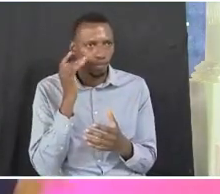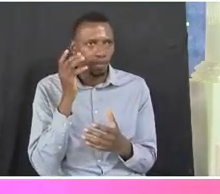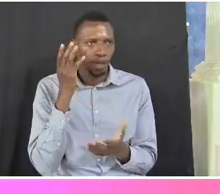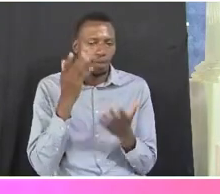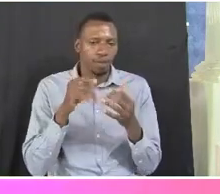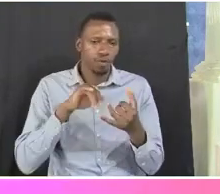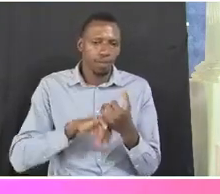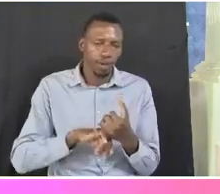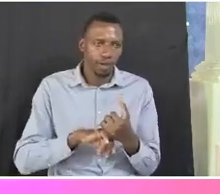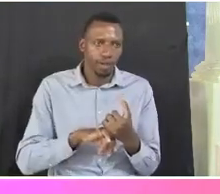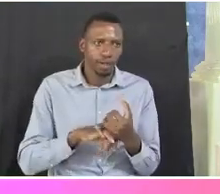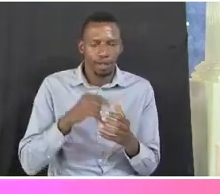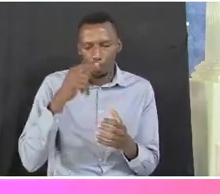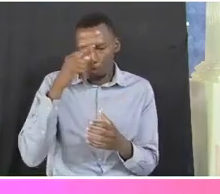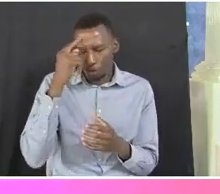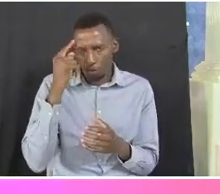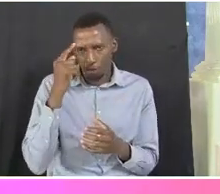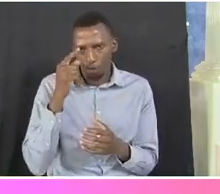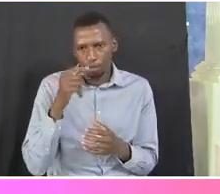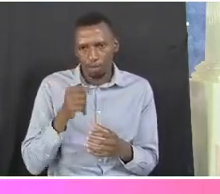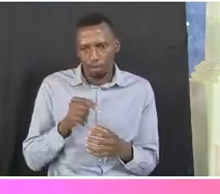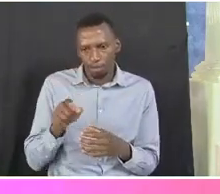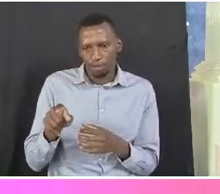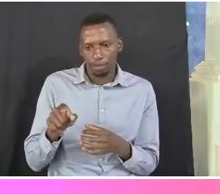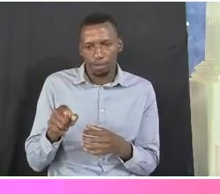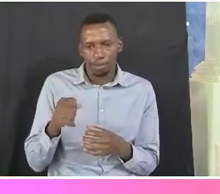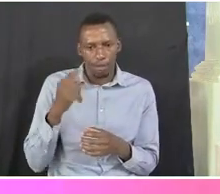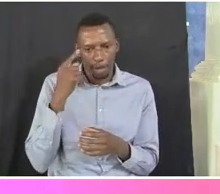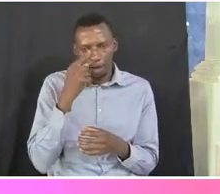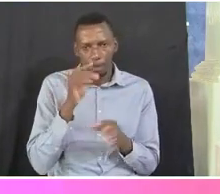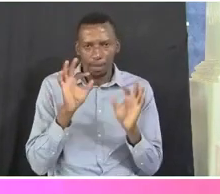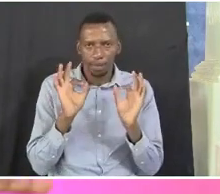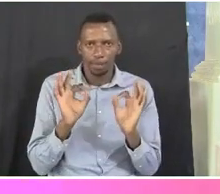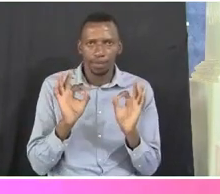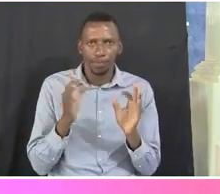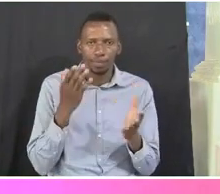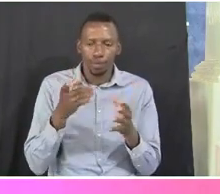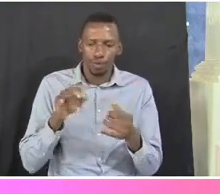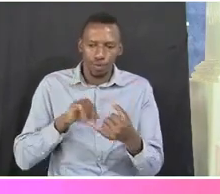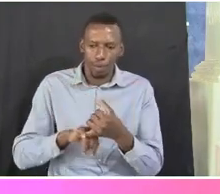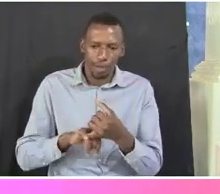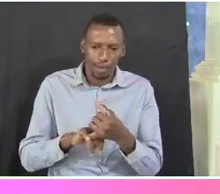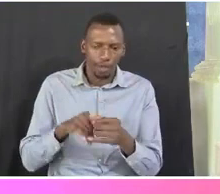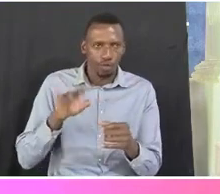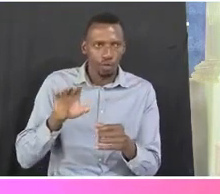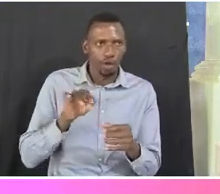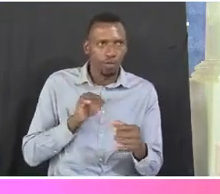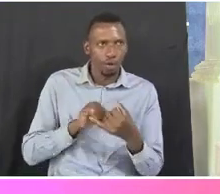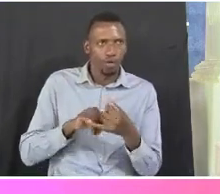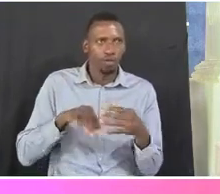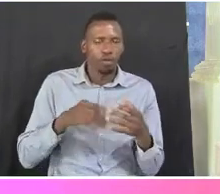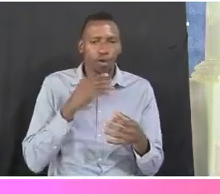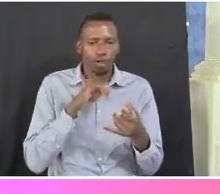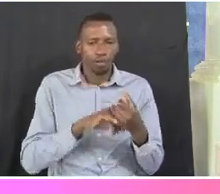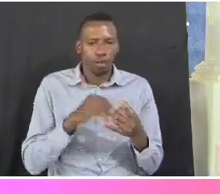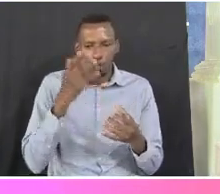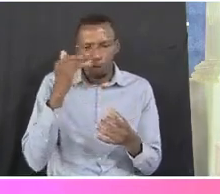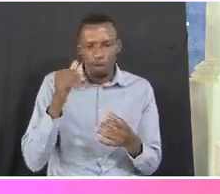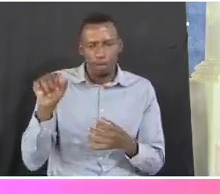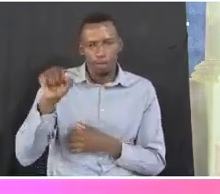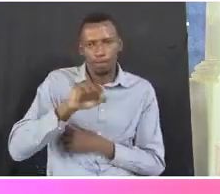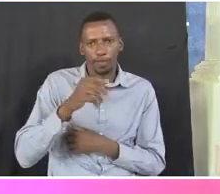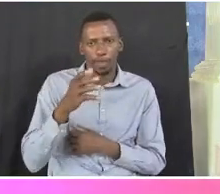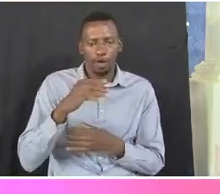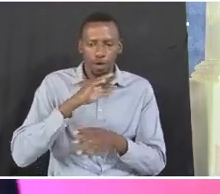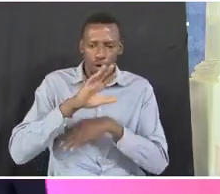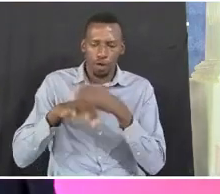married a spouse because he or she had appealing eyes. You may have married a spouse because he or she had a green card. All